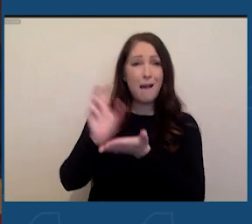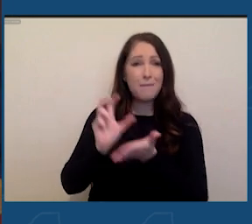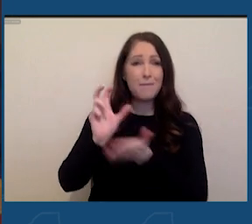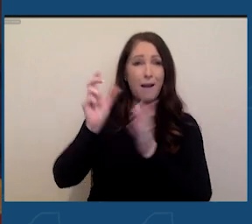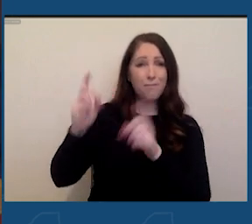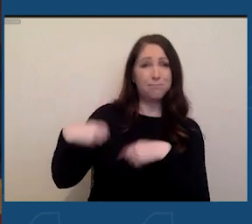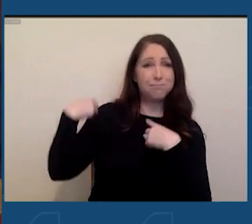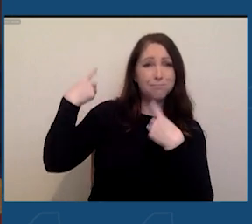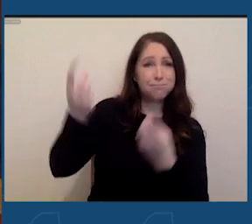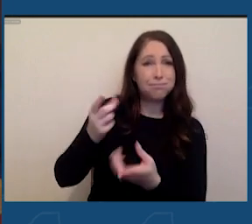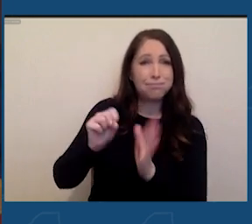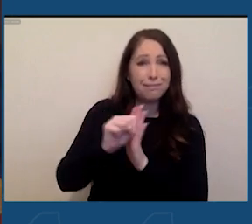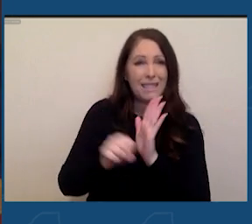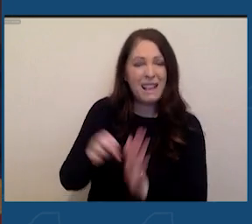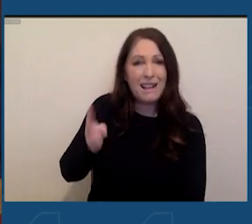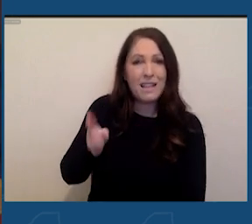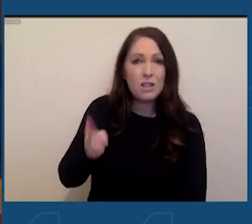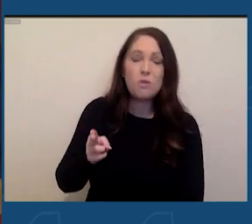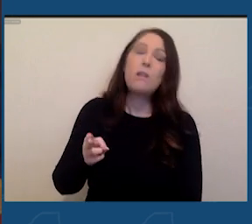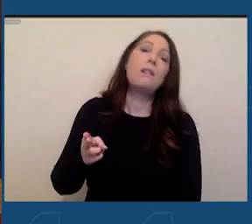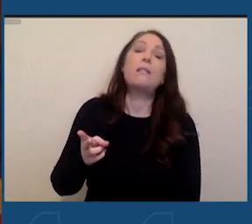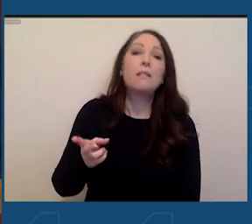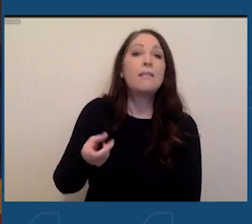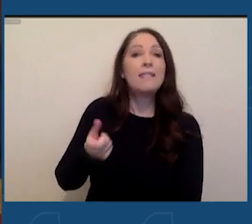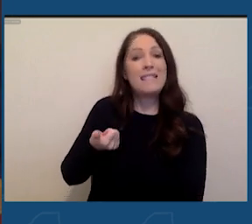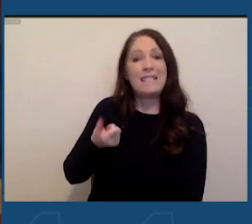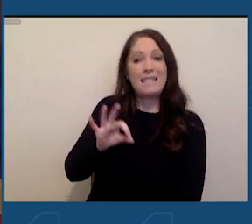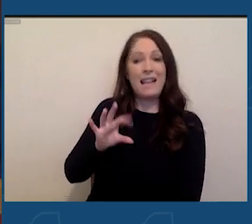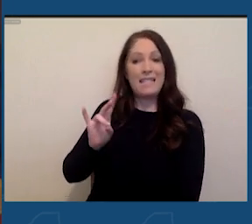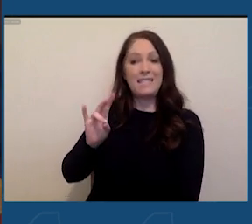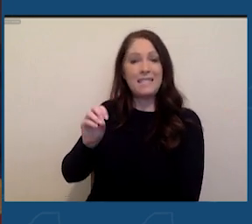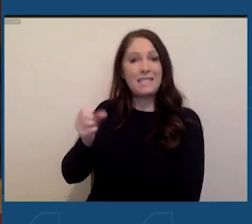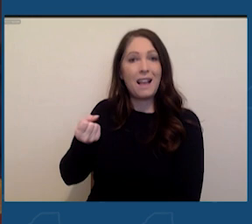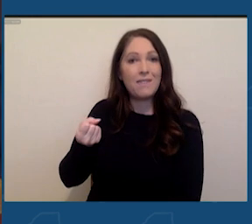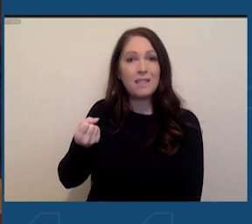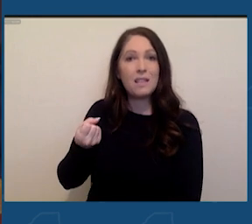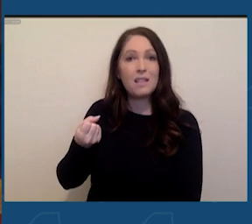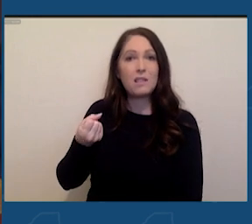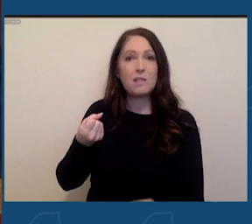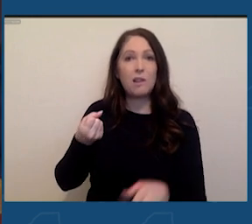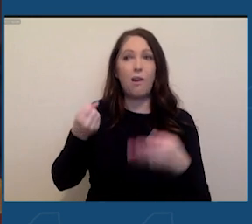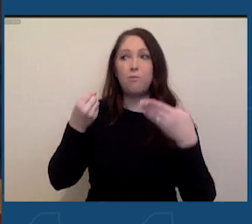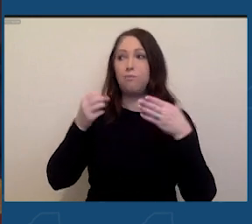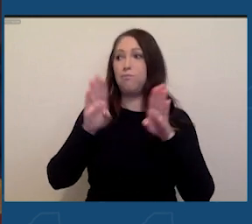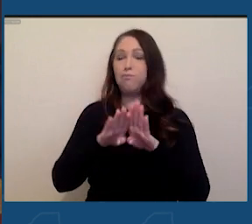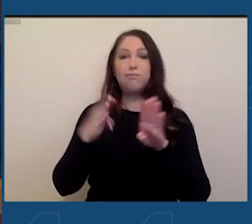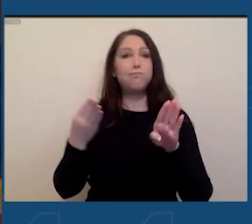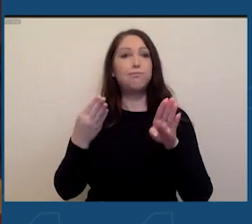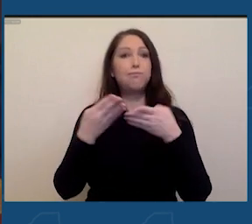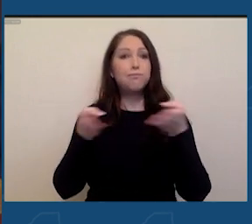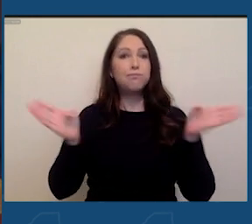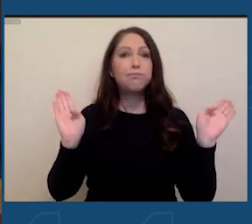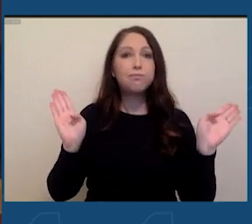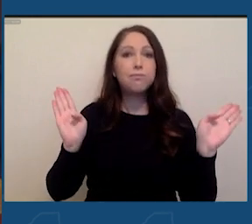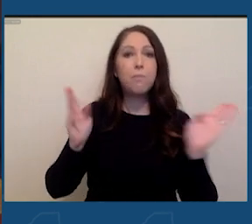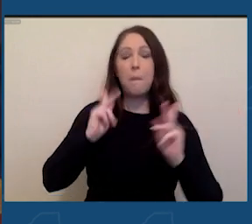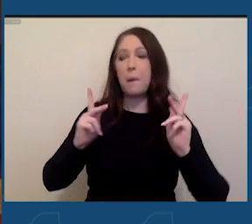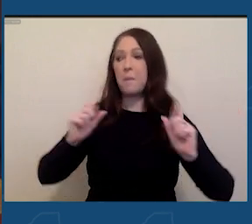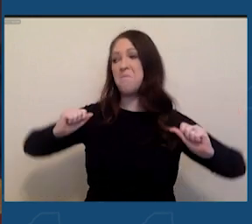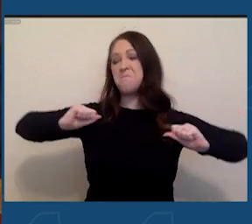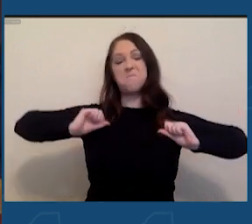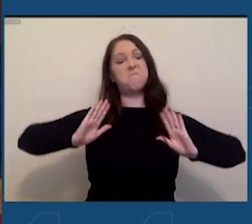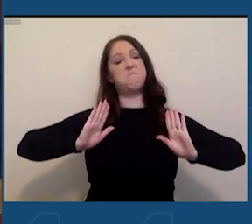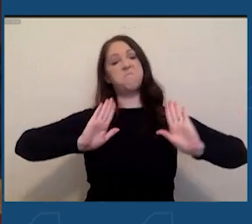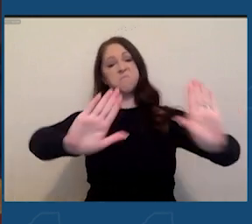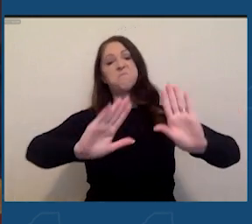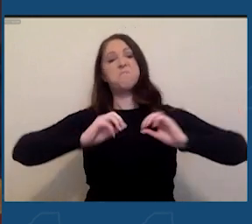that time of the deinstitutionalization of the 1970s, where the doors were unlocked, people pushed out in the streets and said, you're on your own, good